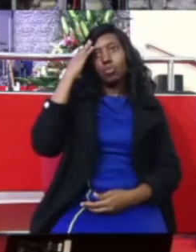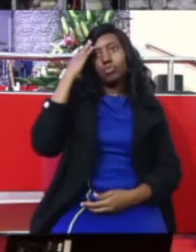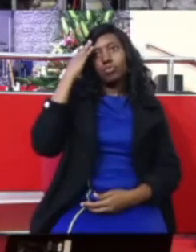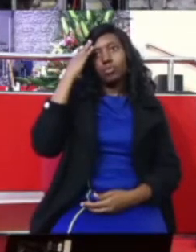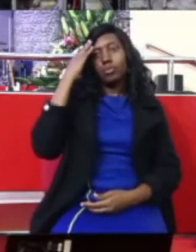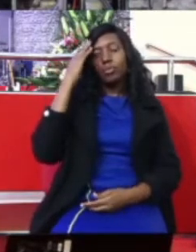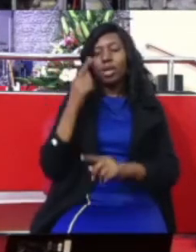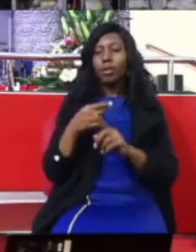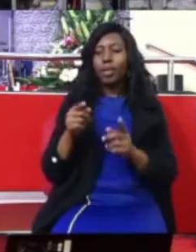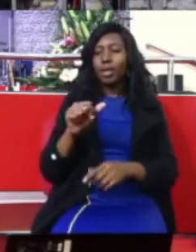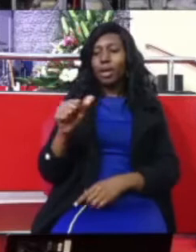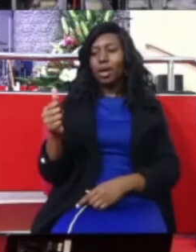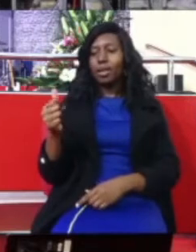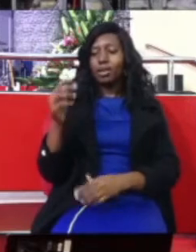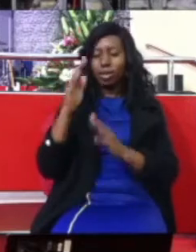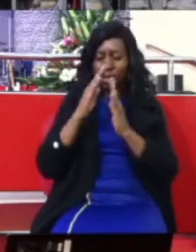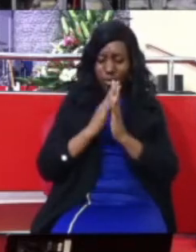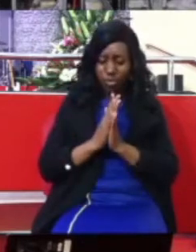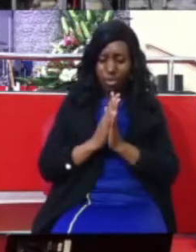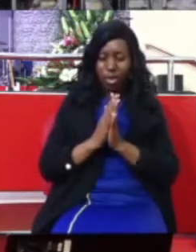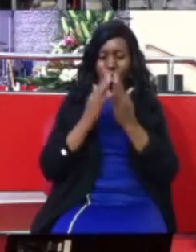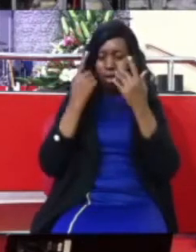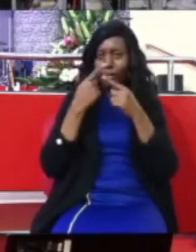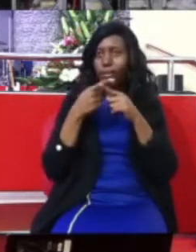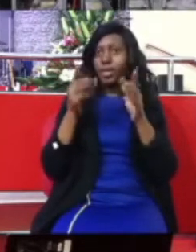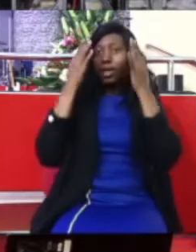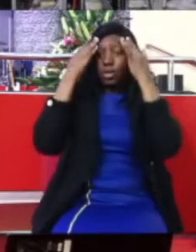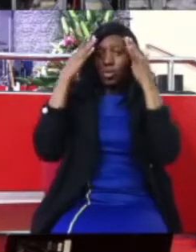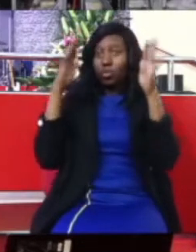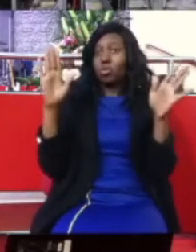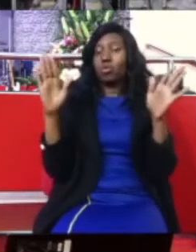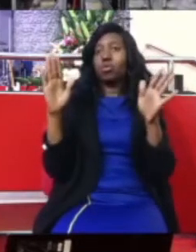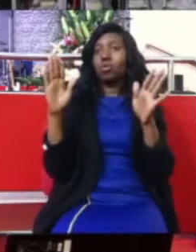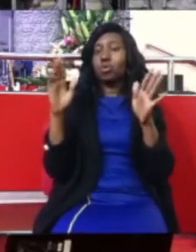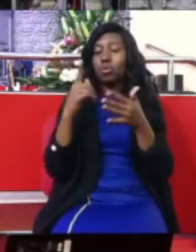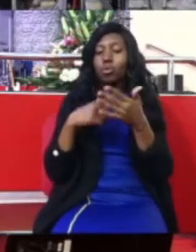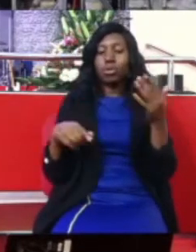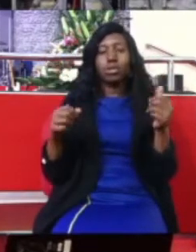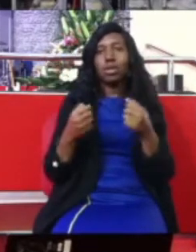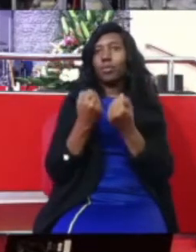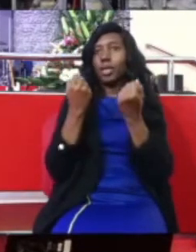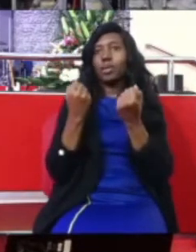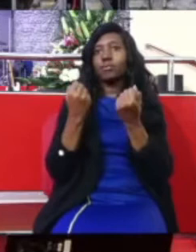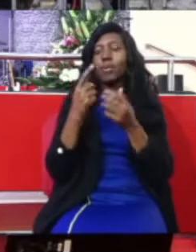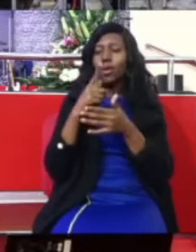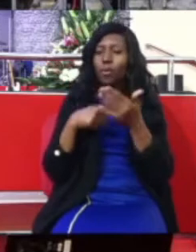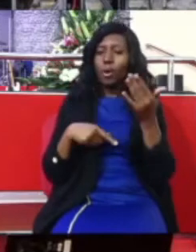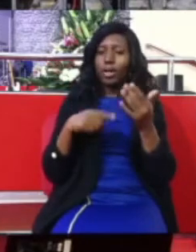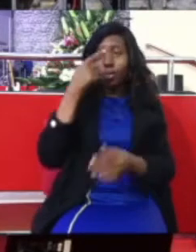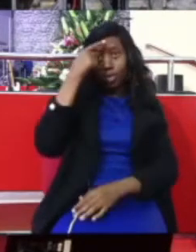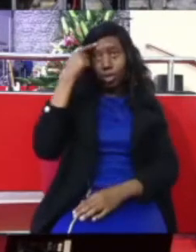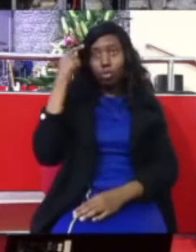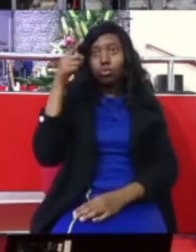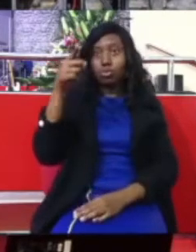haphazardly without knowing what exactly to hit. Because you have gone into the deep waters with the Lord, he will be able